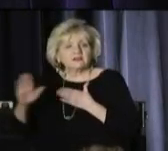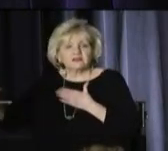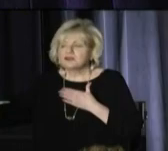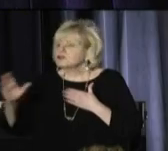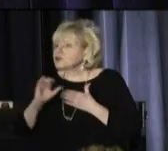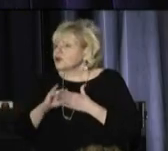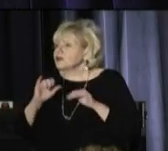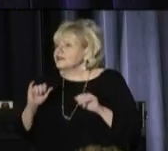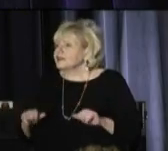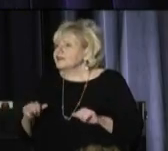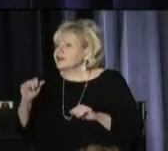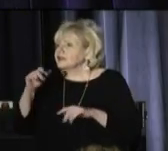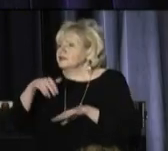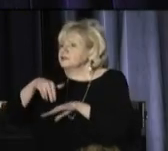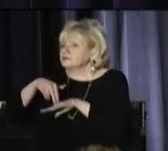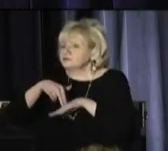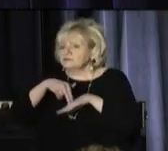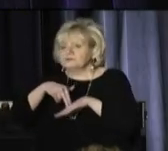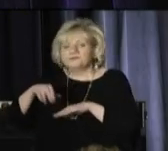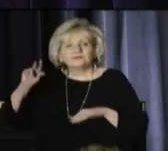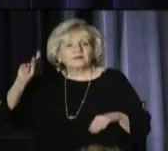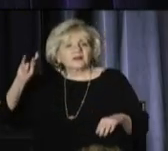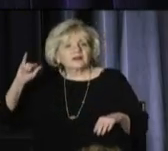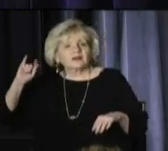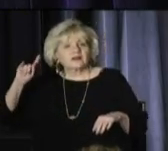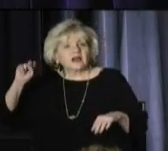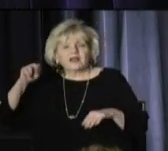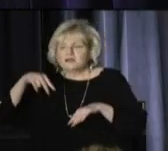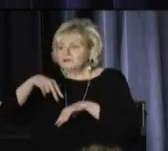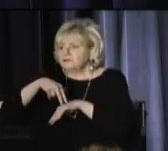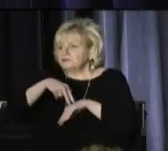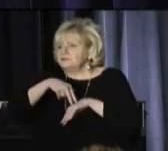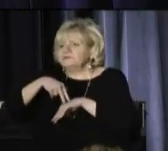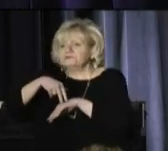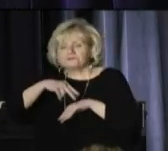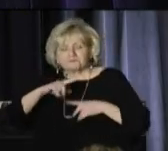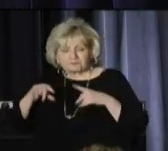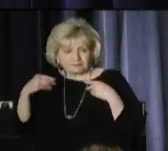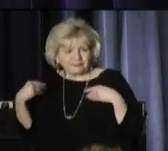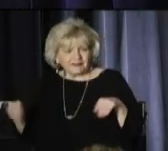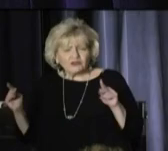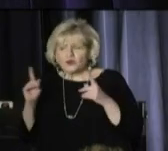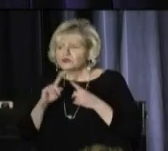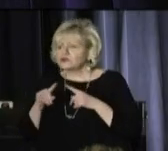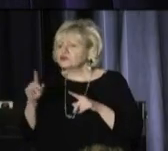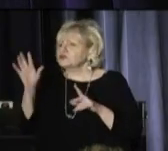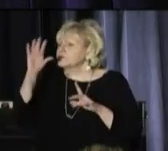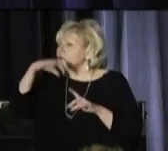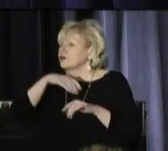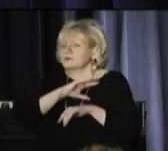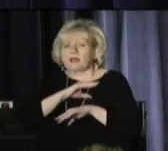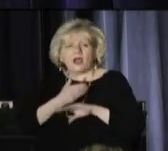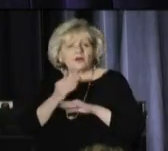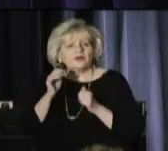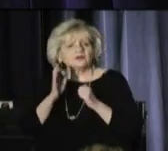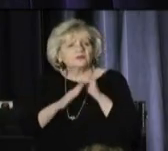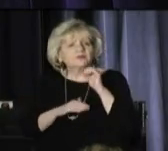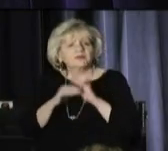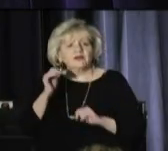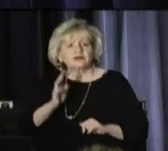can kitesurf. Our land, lush and green, is bought and sold to foreign powers so they can build luxury